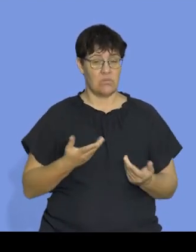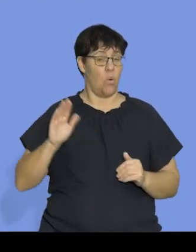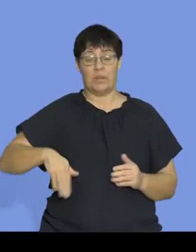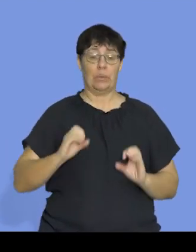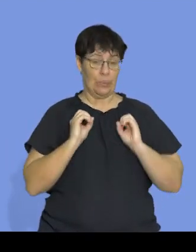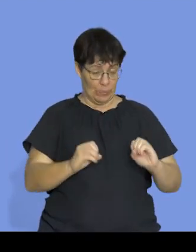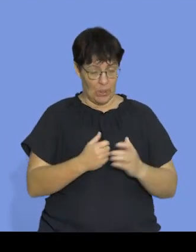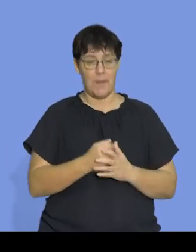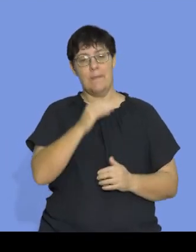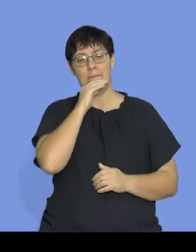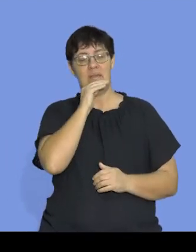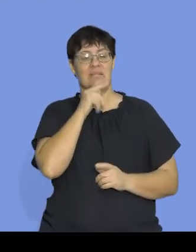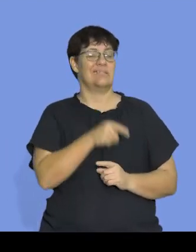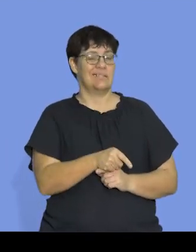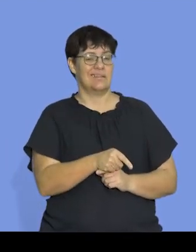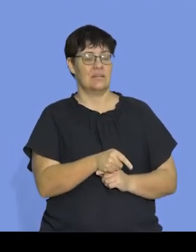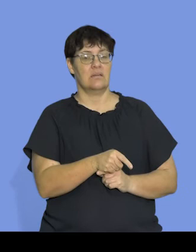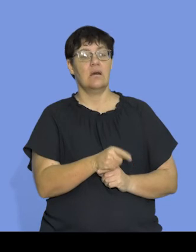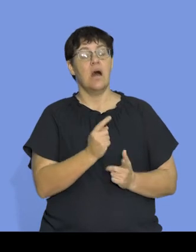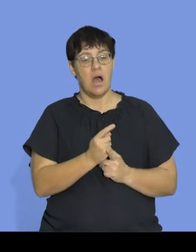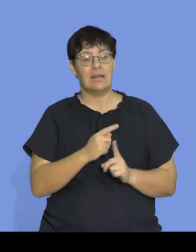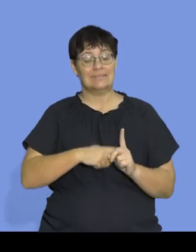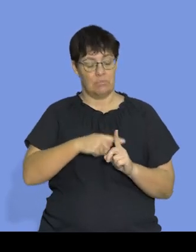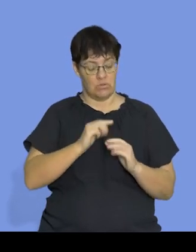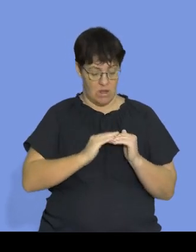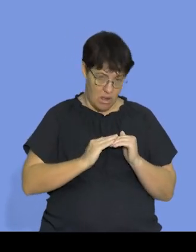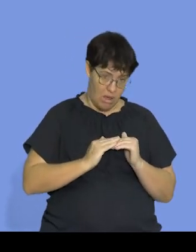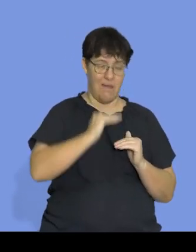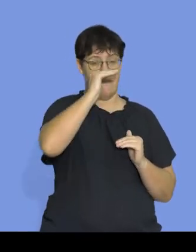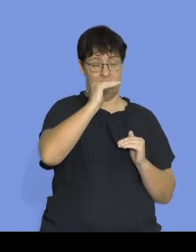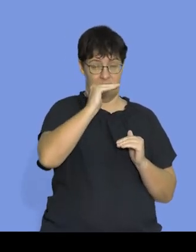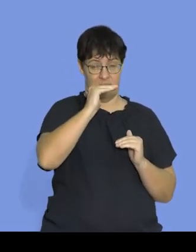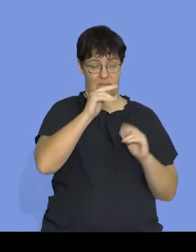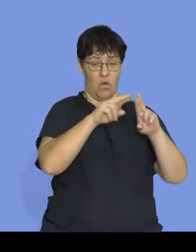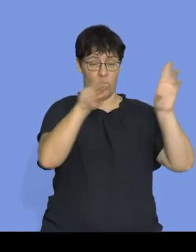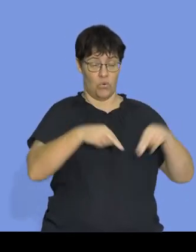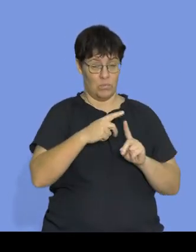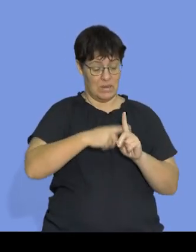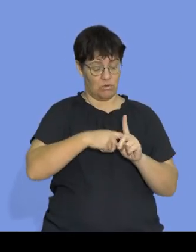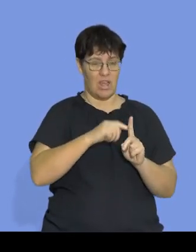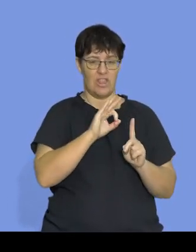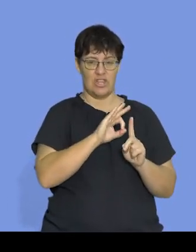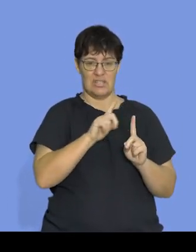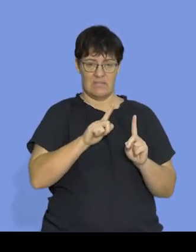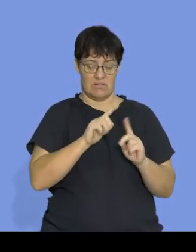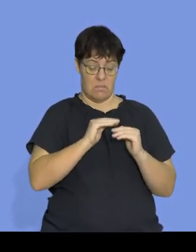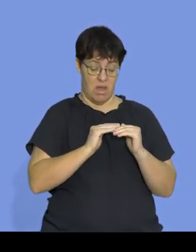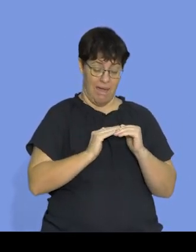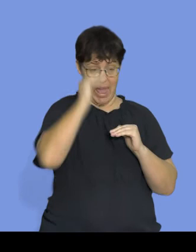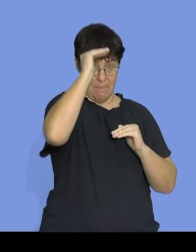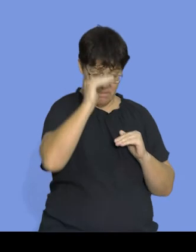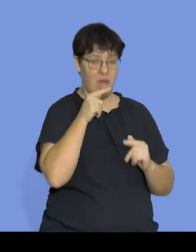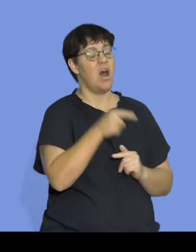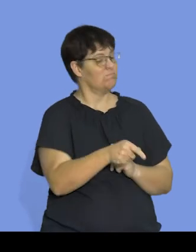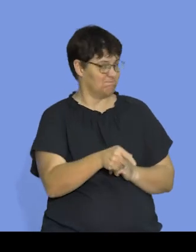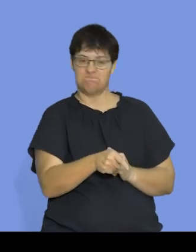only occur if we raise the temperature above, say, for argument's sake, room temperature. So these actually require a